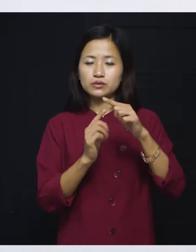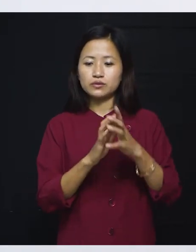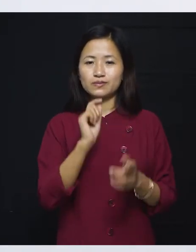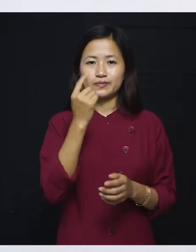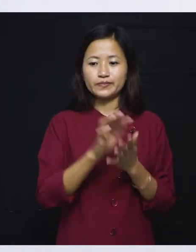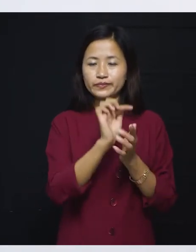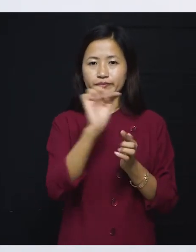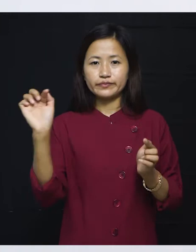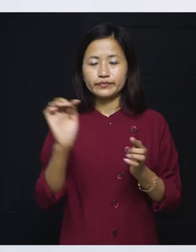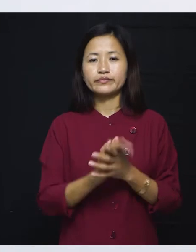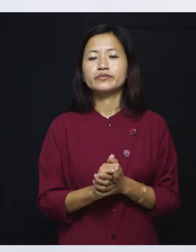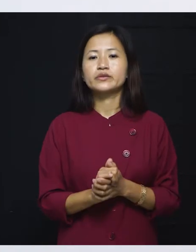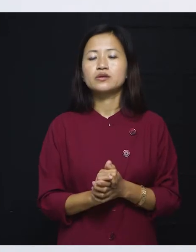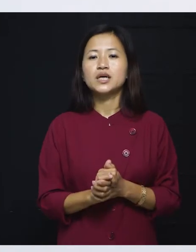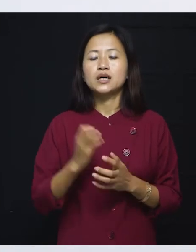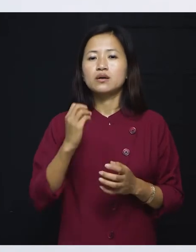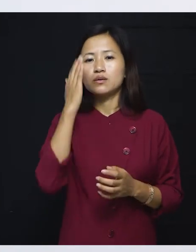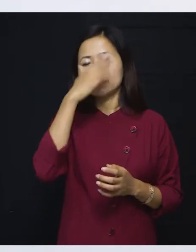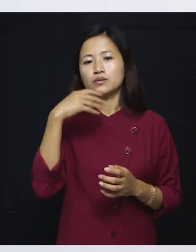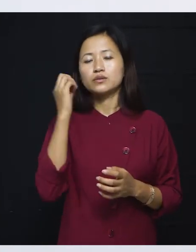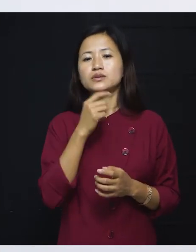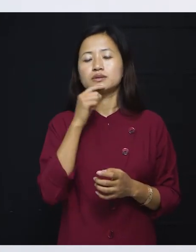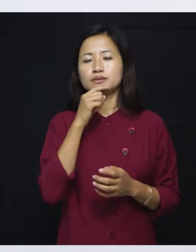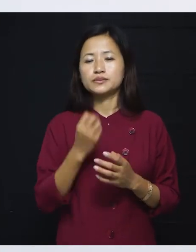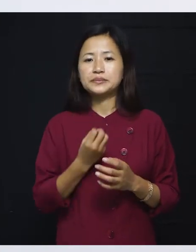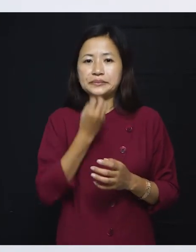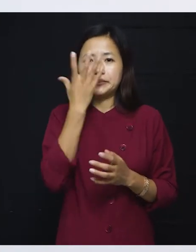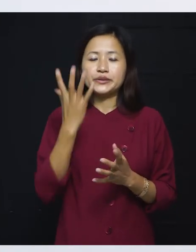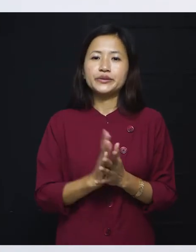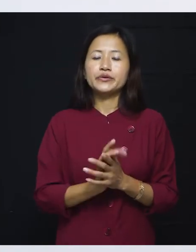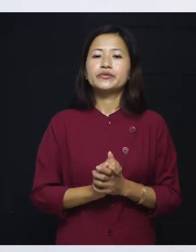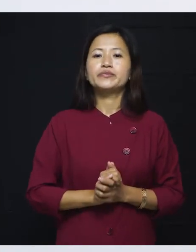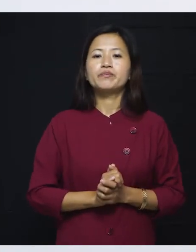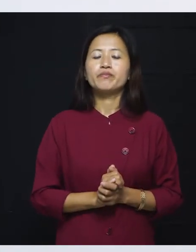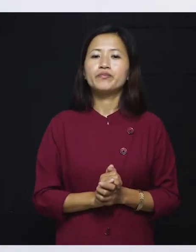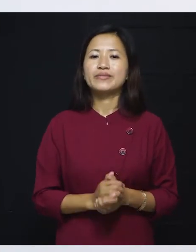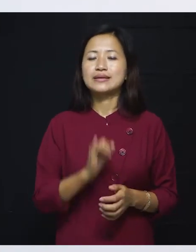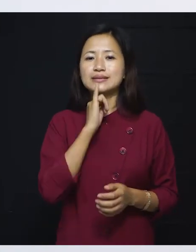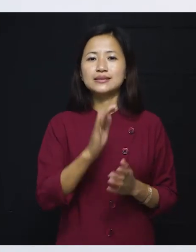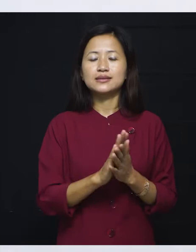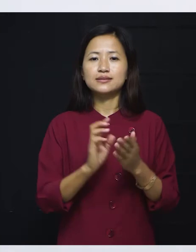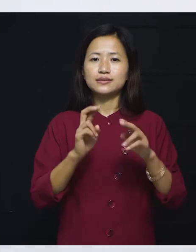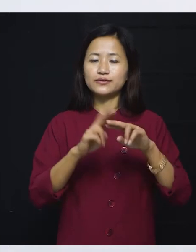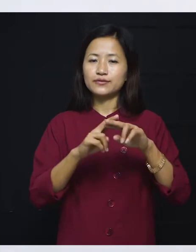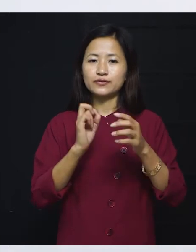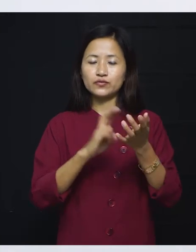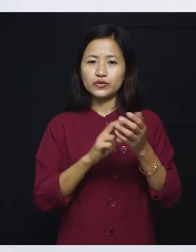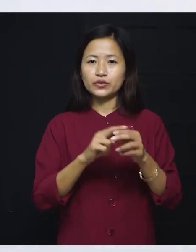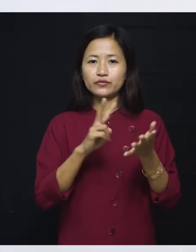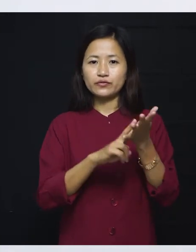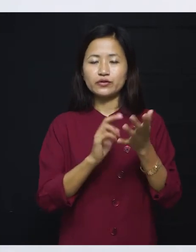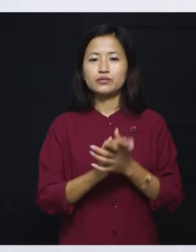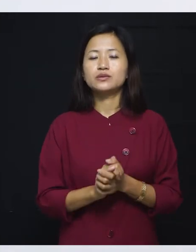right? And that is, the rose is a beautiful flower is a sentence, and here the word is the finite verb. Why? Because